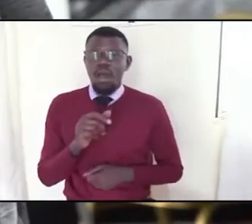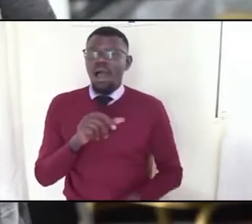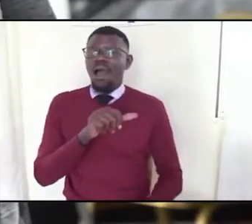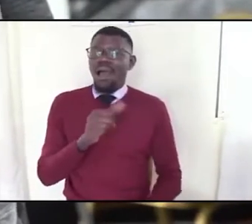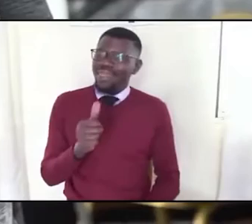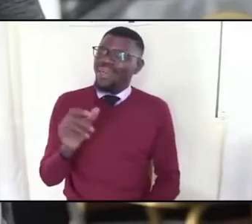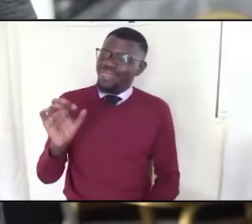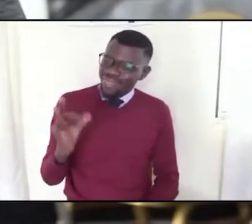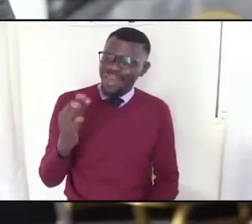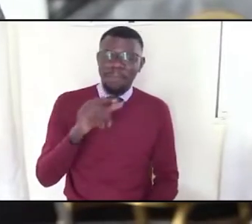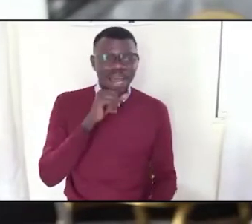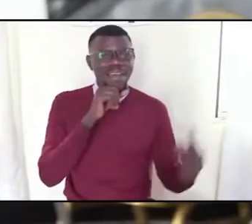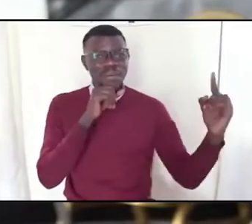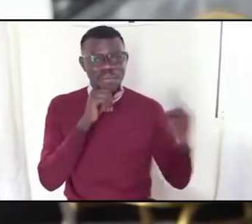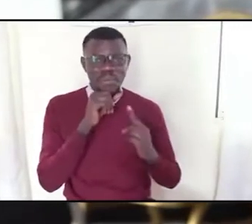went in.